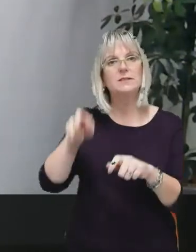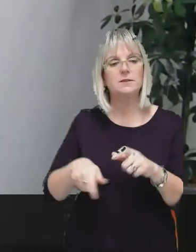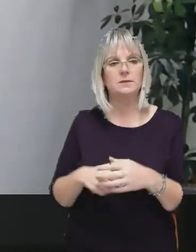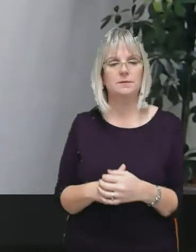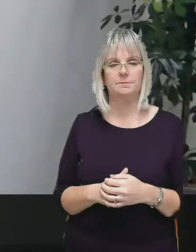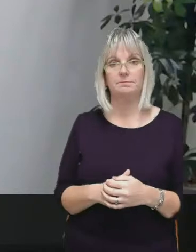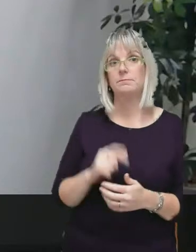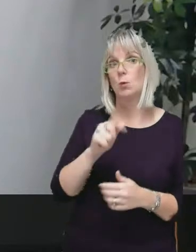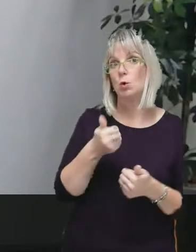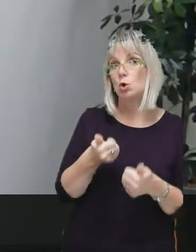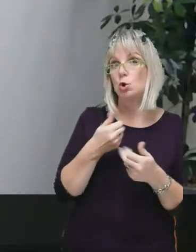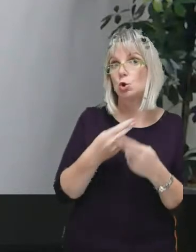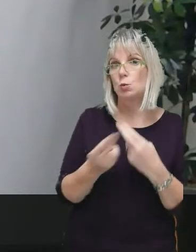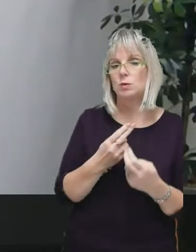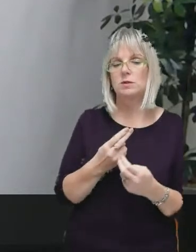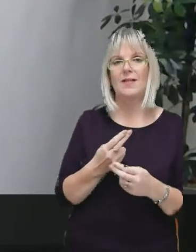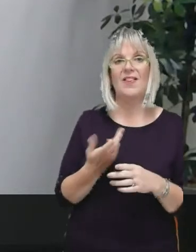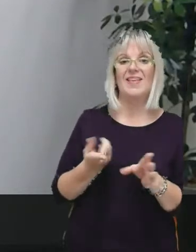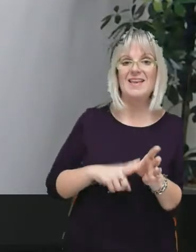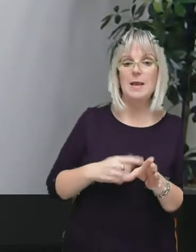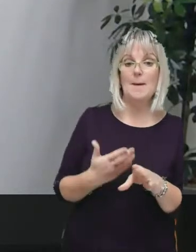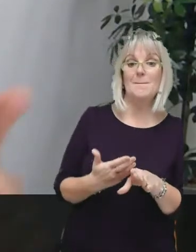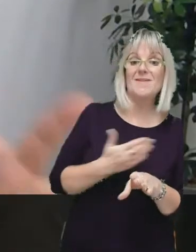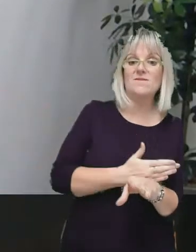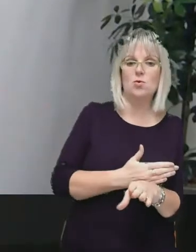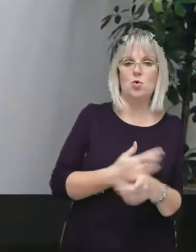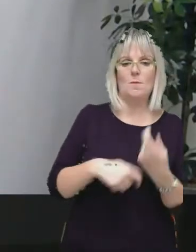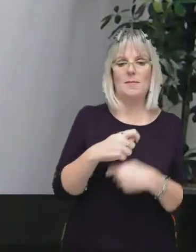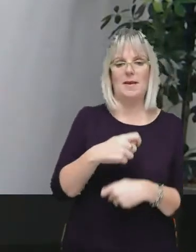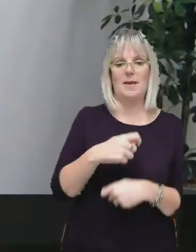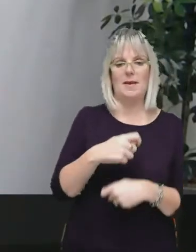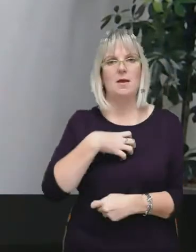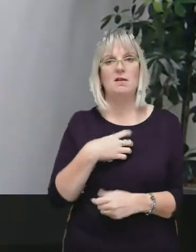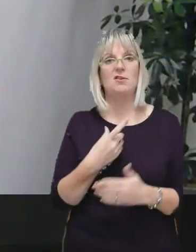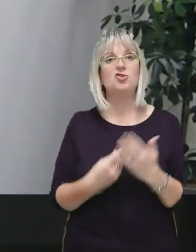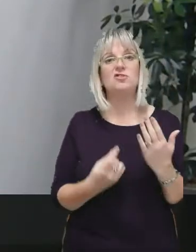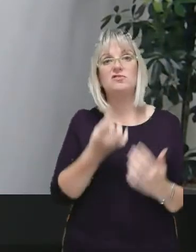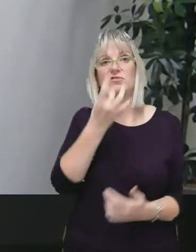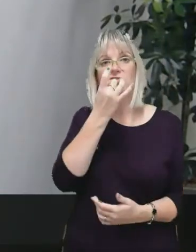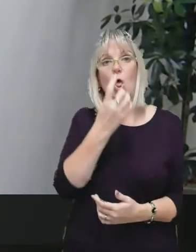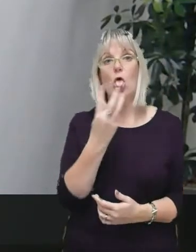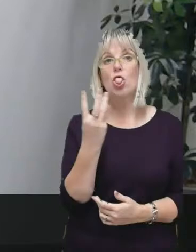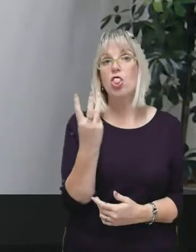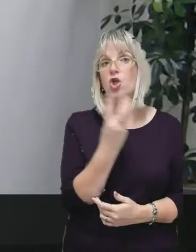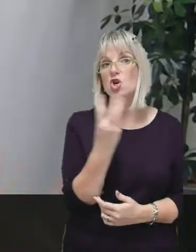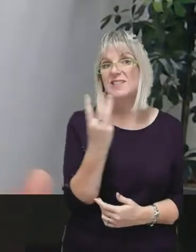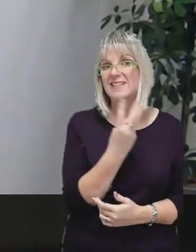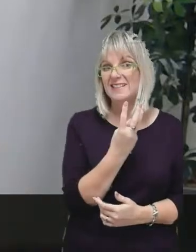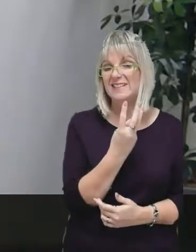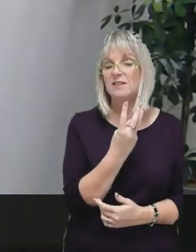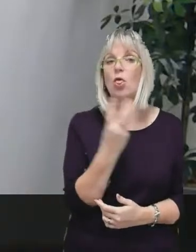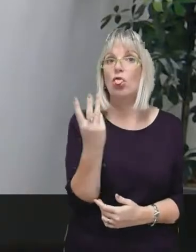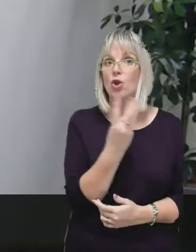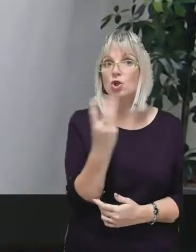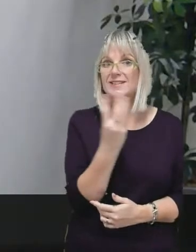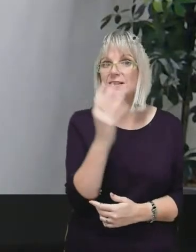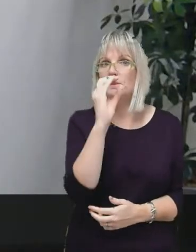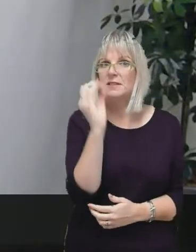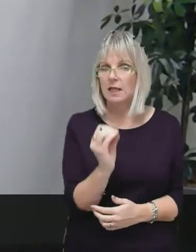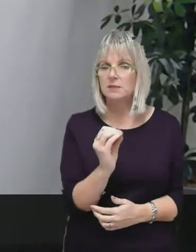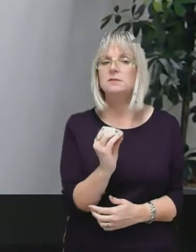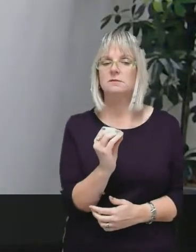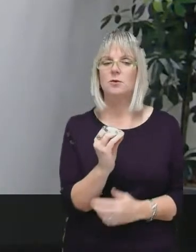only 13% of homes granted permission by the previous mayor, 1-3, were affordable. Last year, it went up